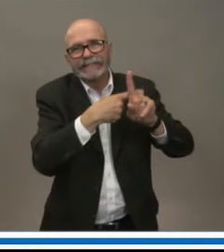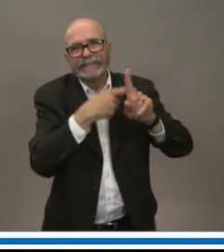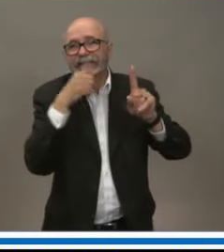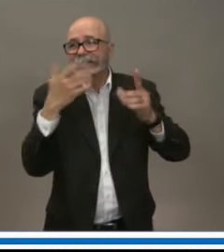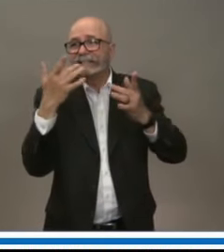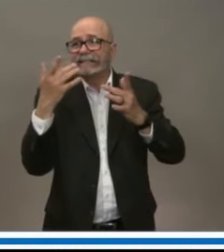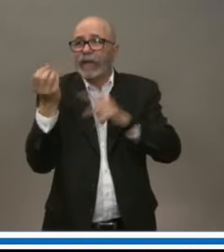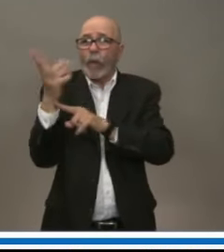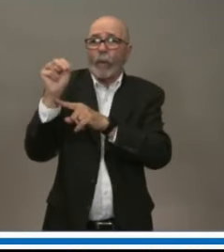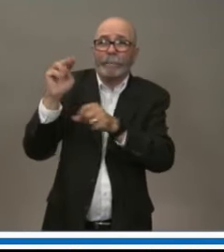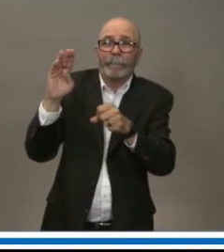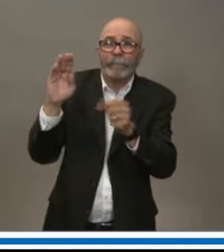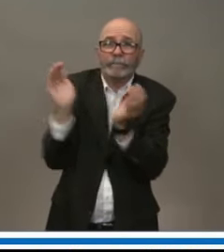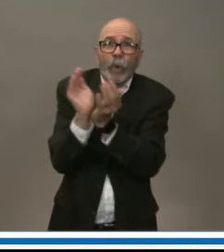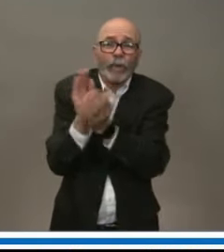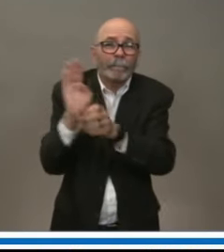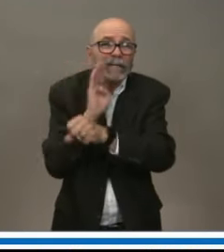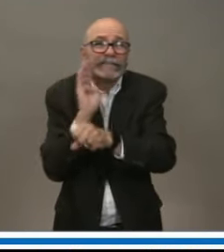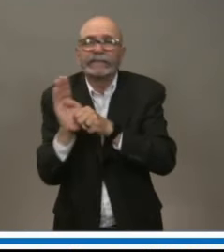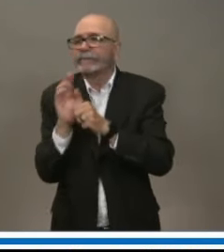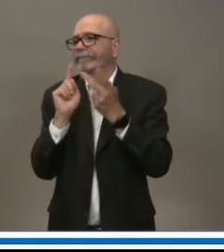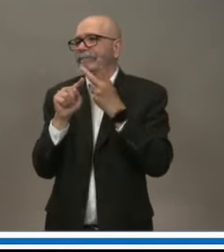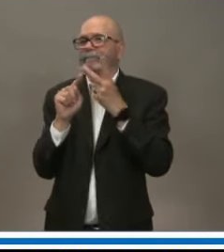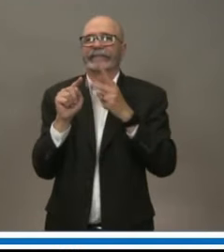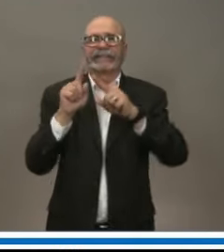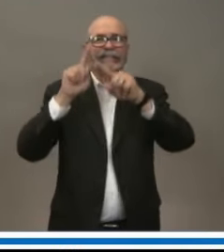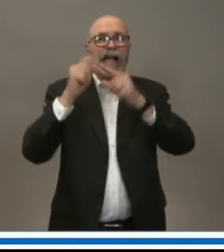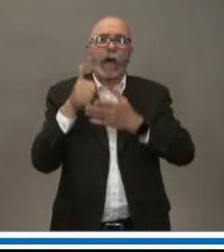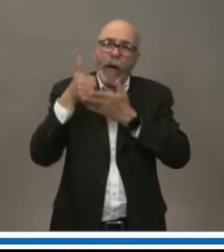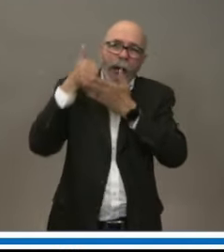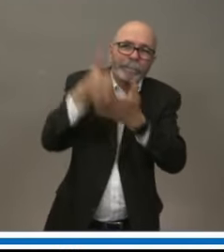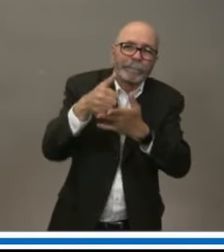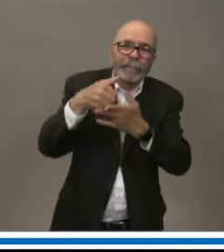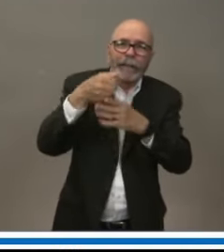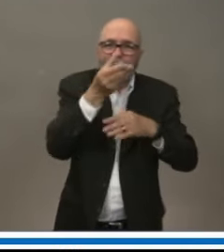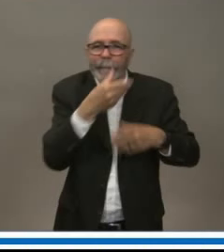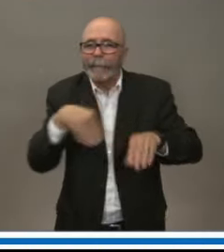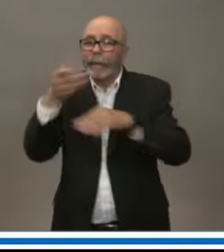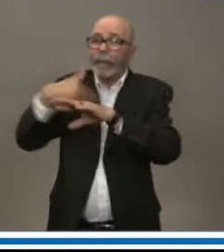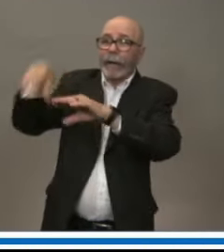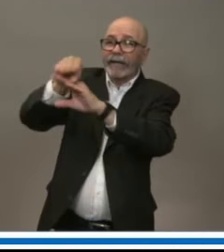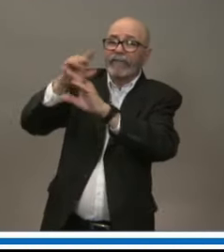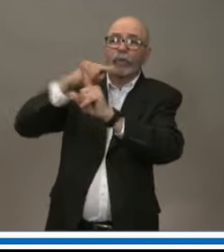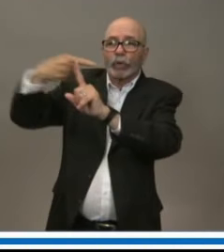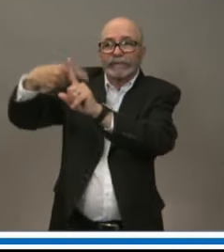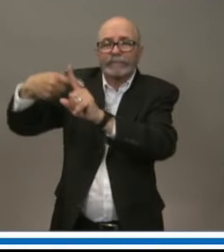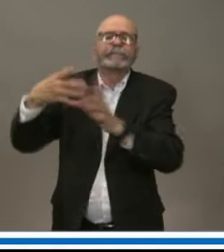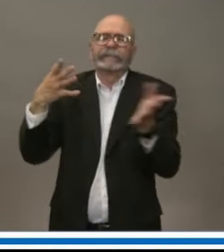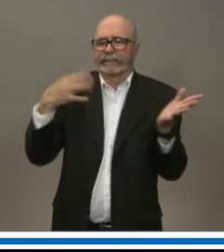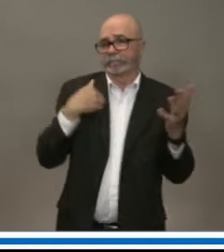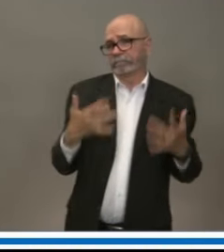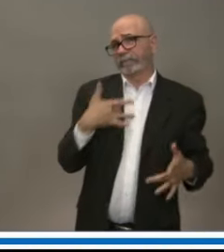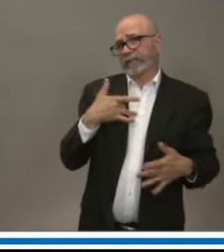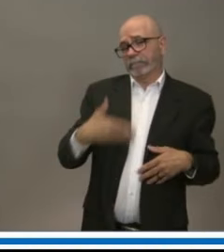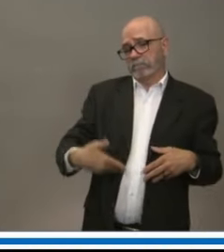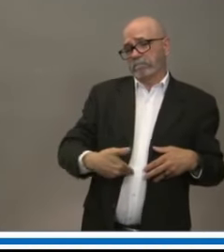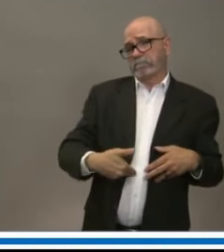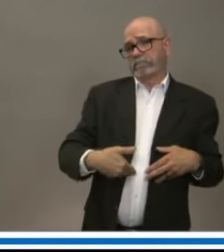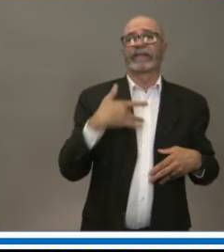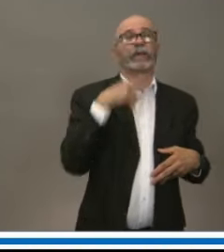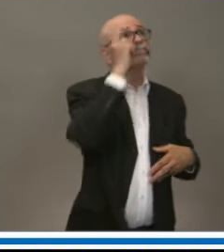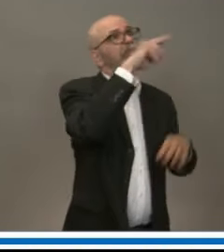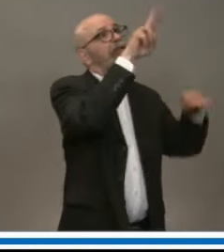them an opportunity to further rent over a period of time. So, I consider it a positive step forward. The national government is involved